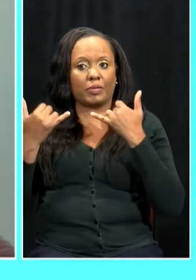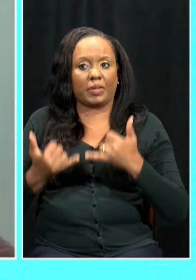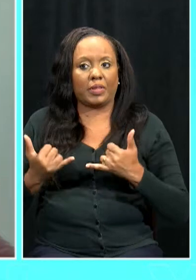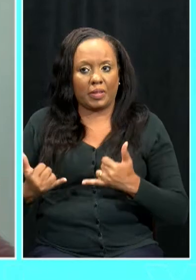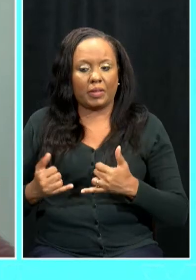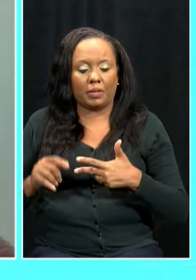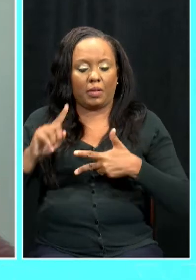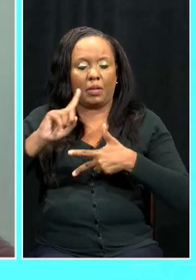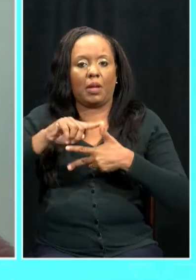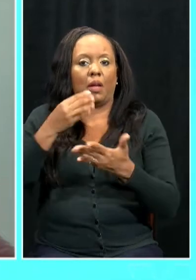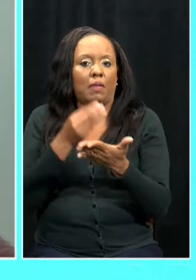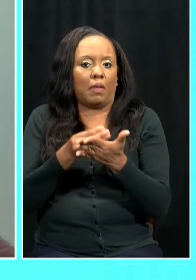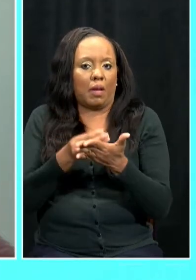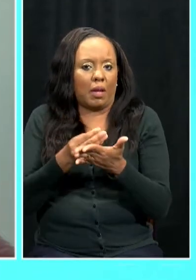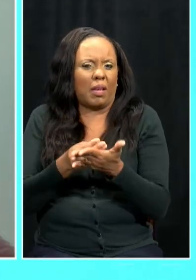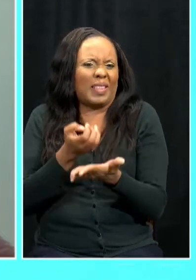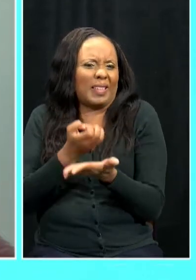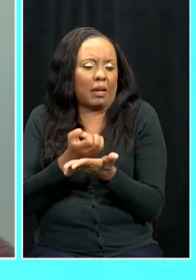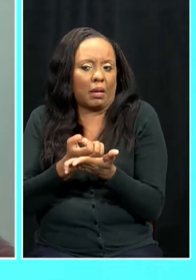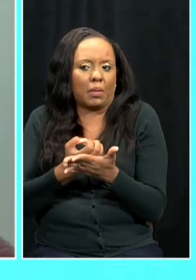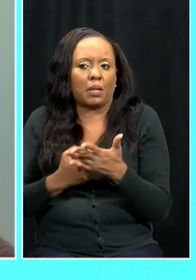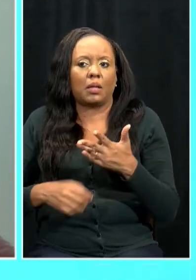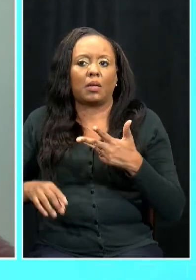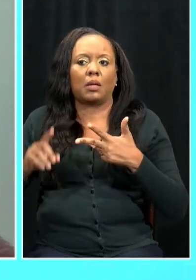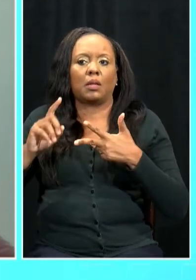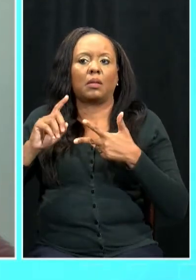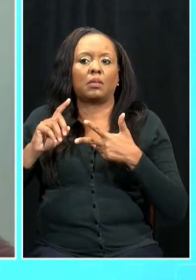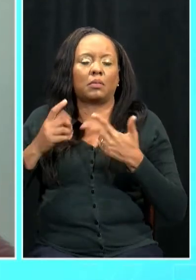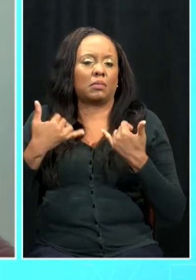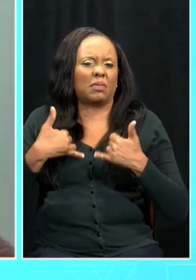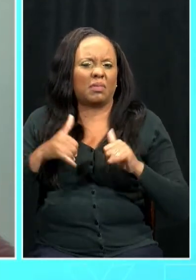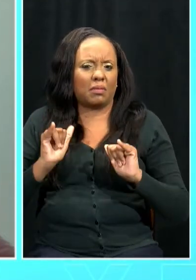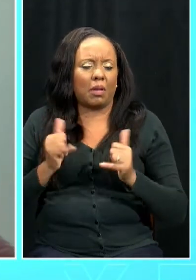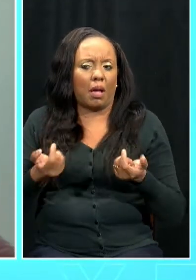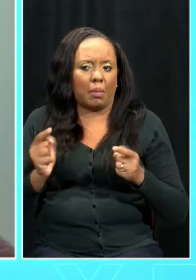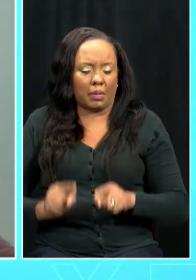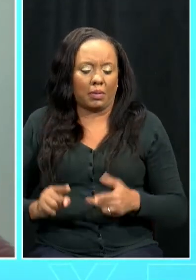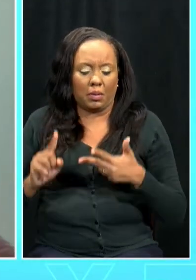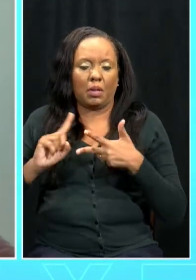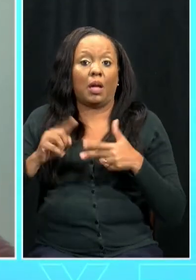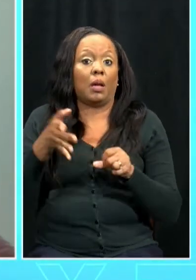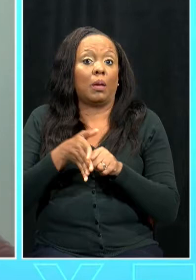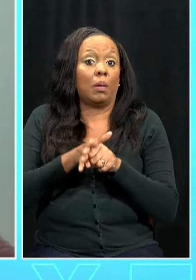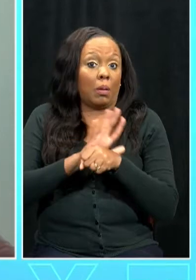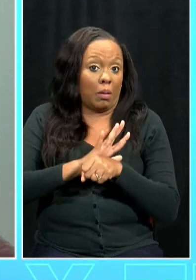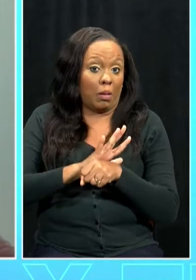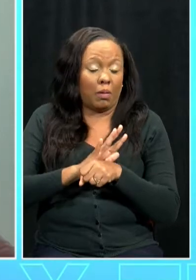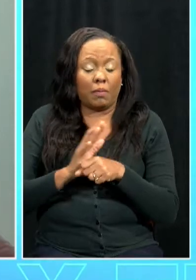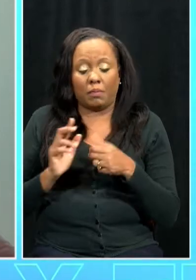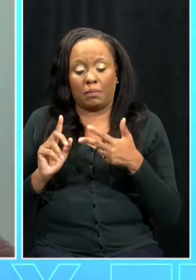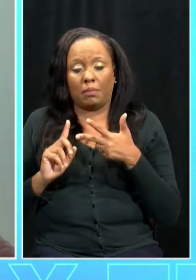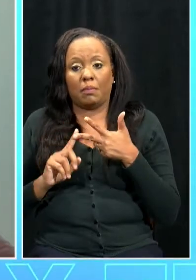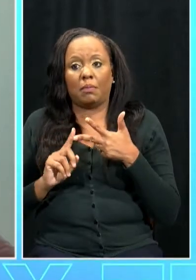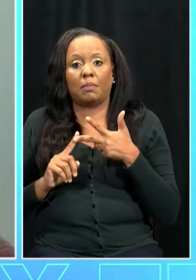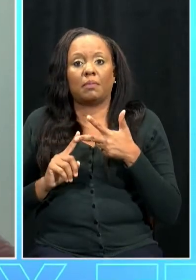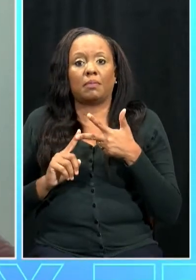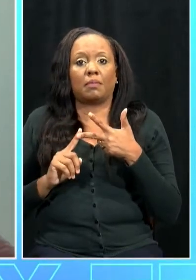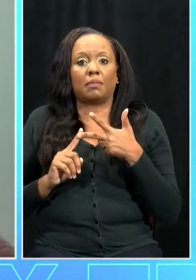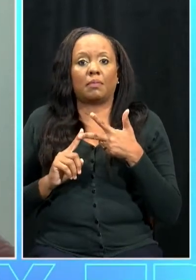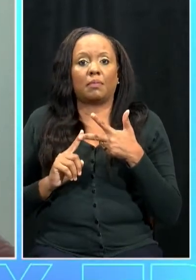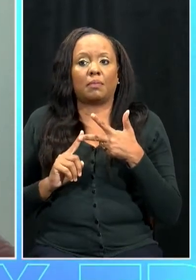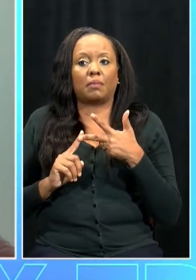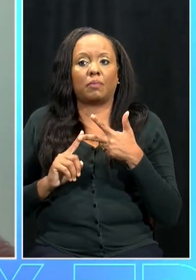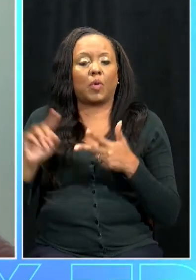the financial and economic crisis that is still there, COVID-19 crisis, and the